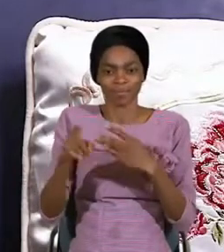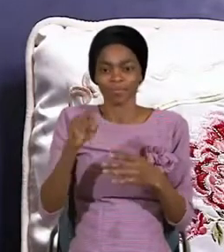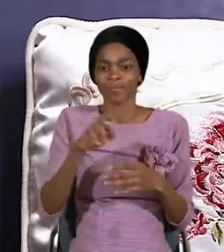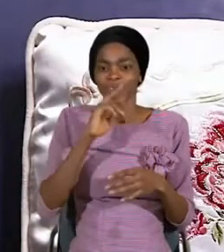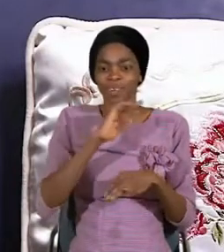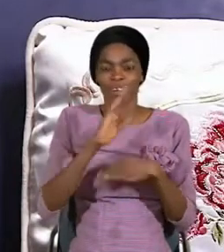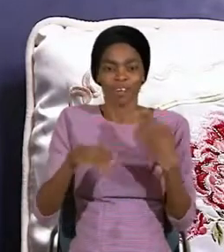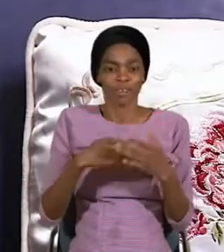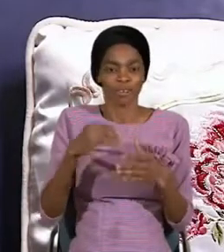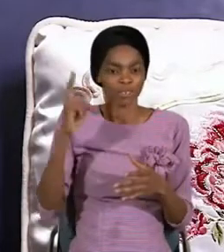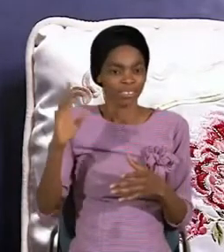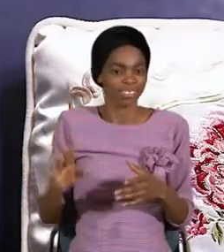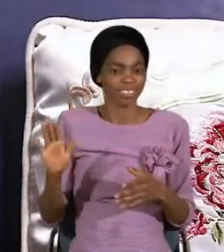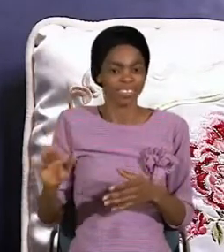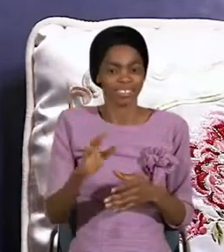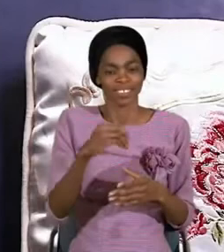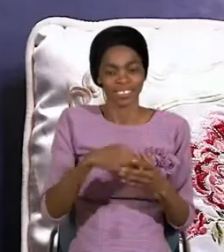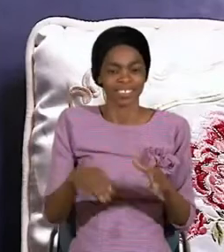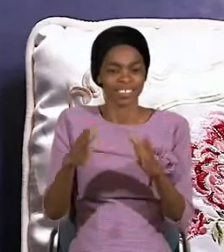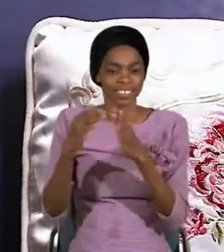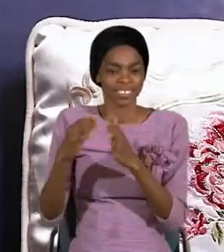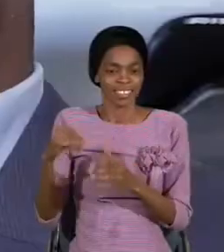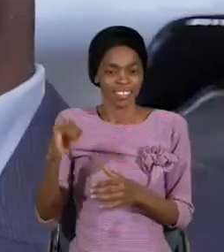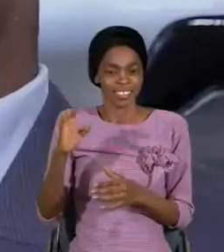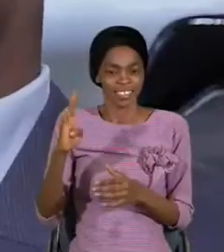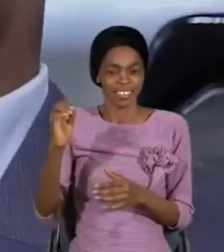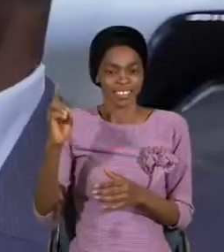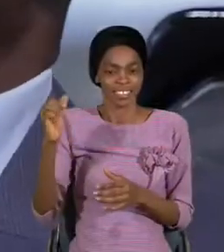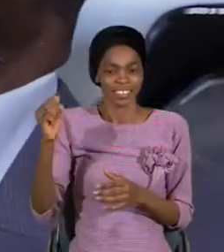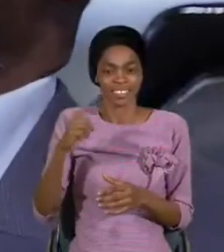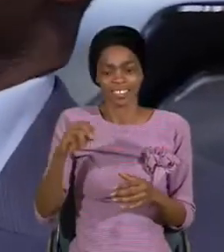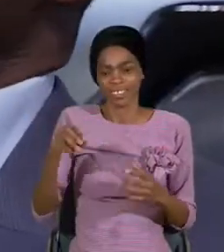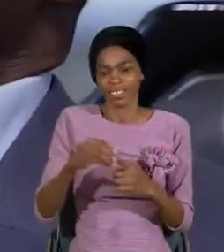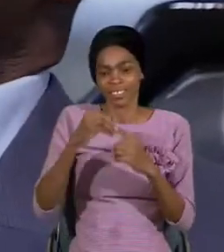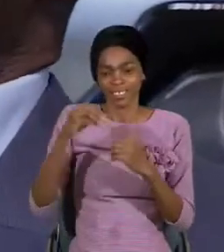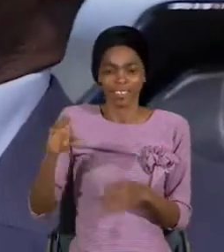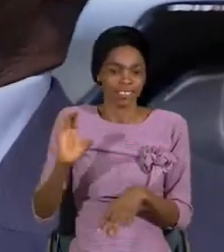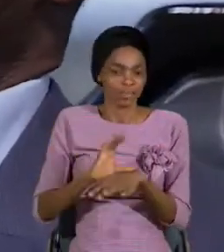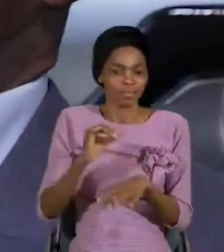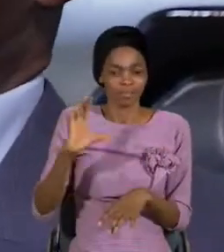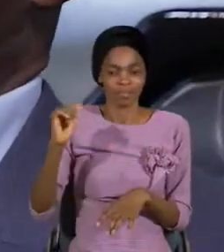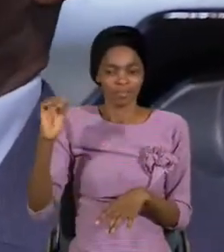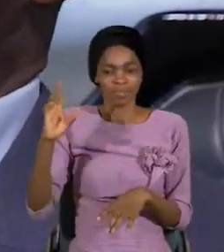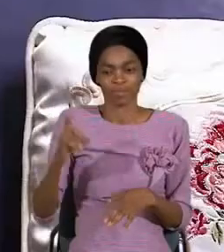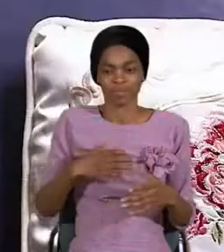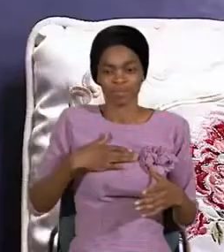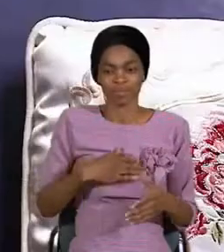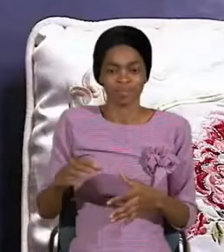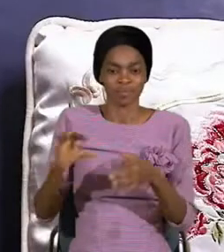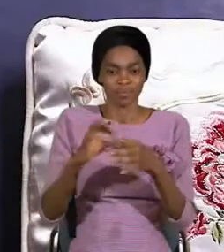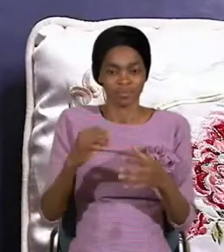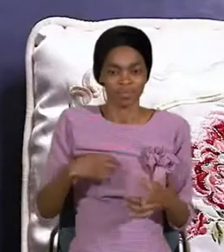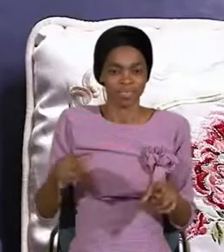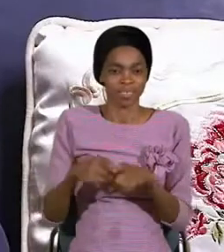of Ibadan, especially the members of Christ Apostolic Church, to please join me as we